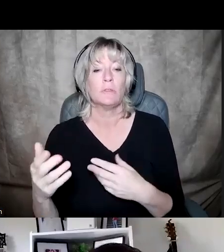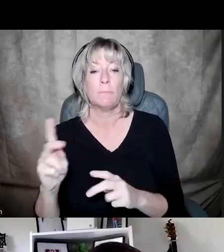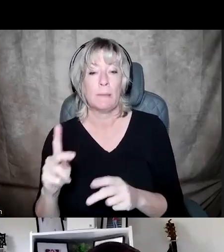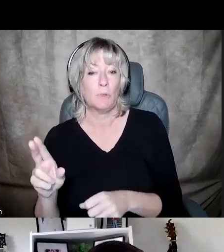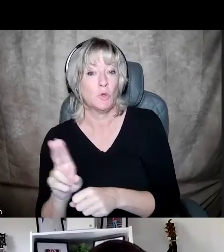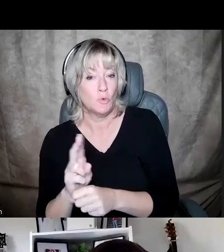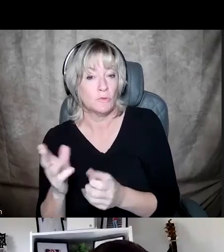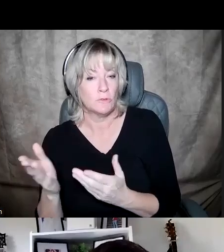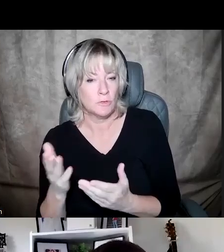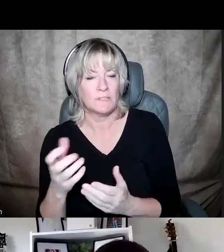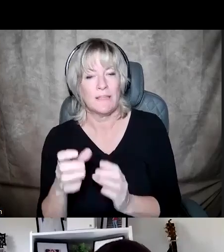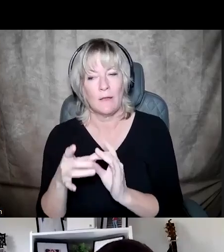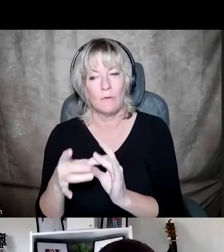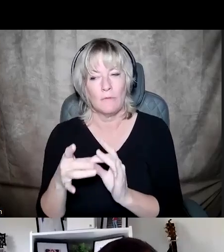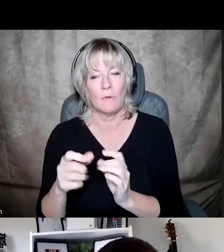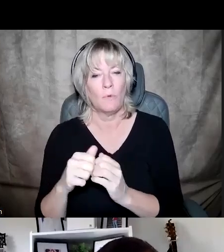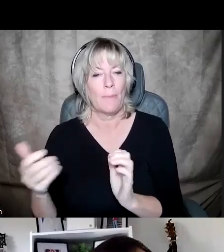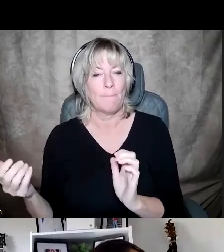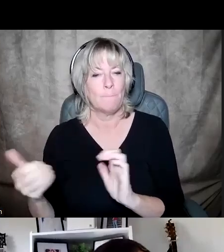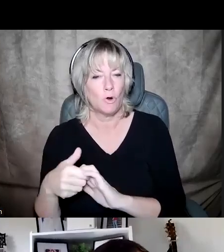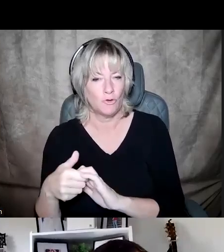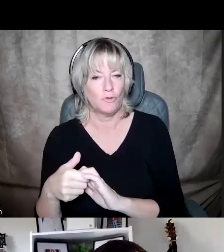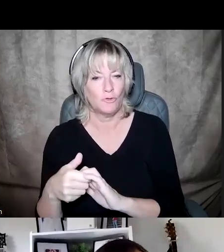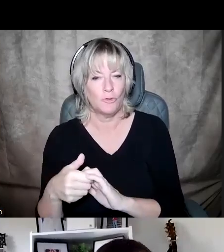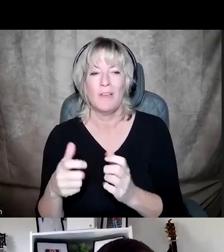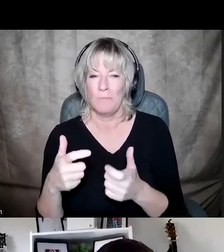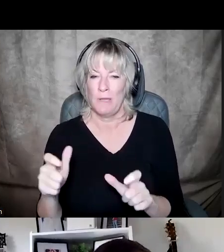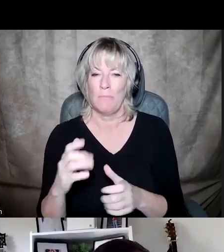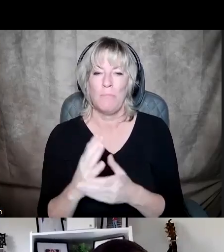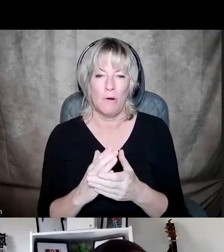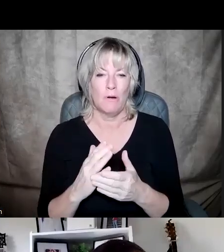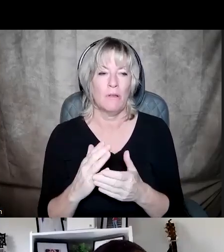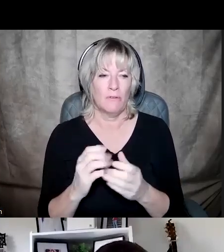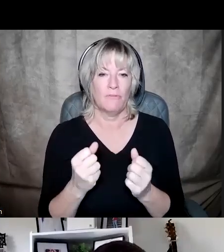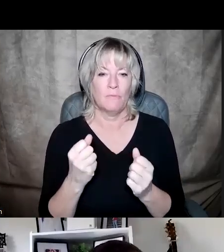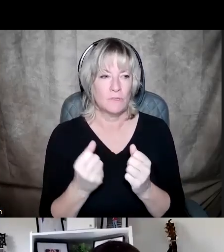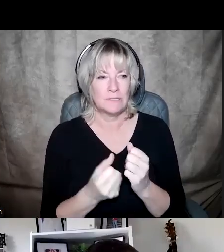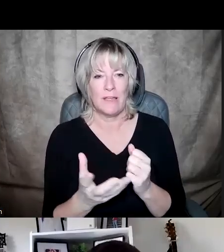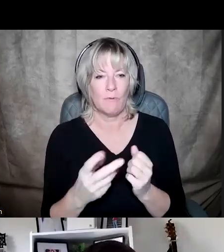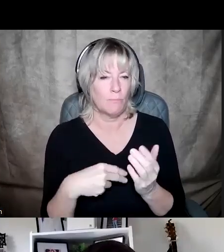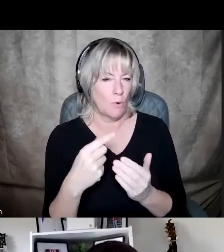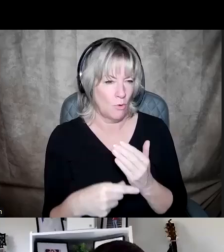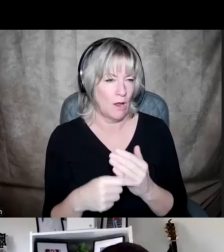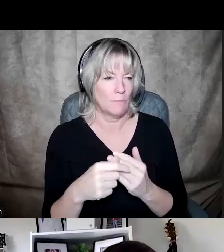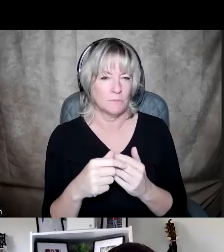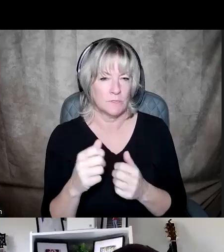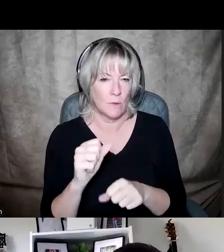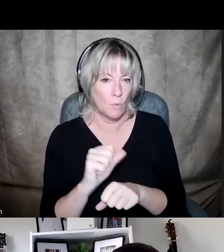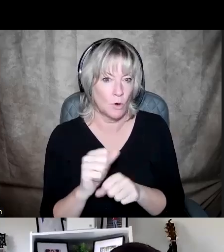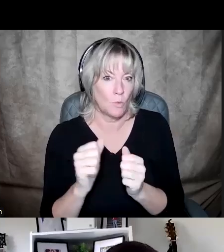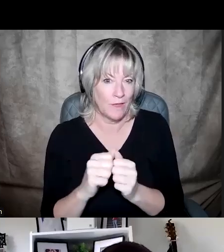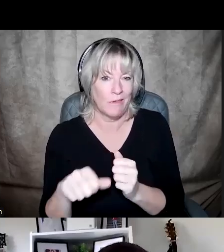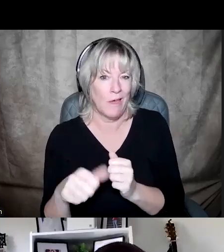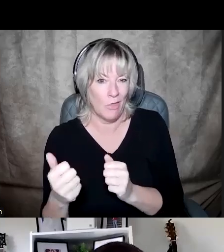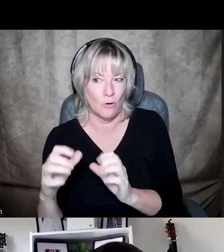also collaborating law enforcement partners, because that was a major part of what a number of the programs sort of either worked with or really tried to